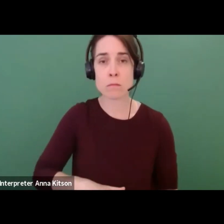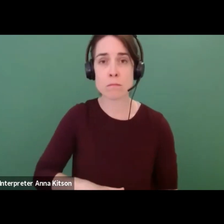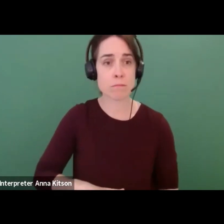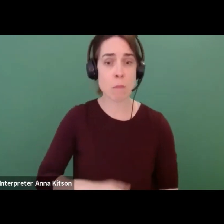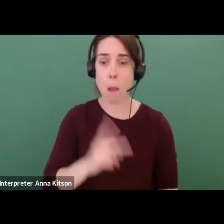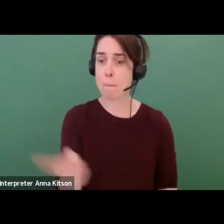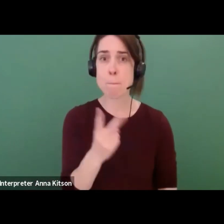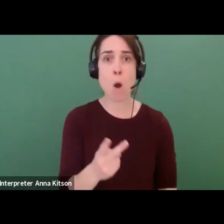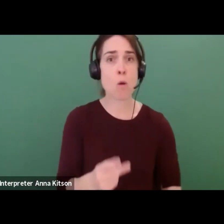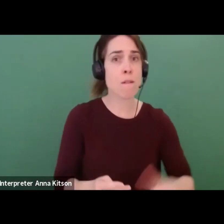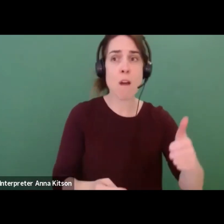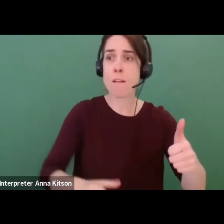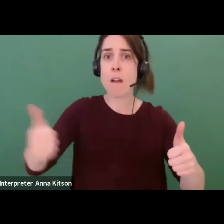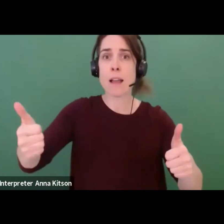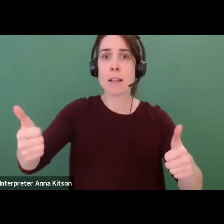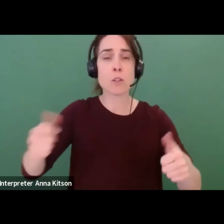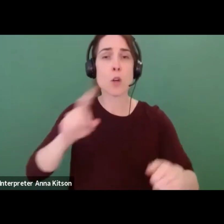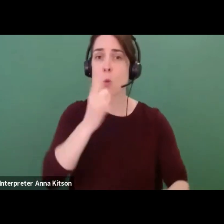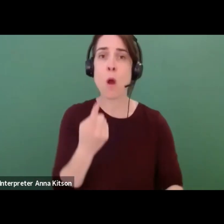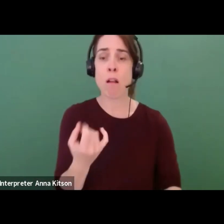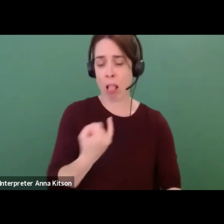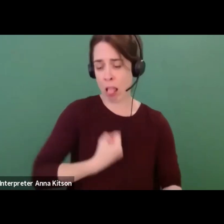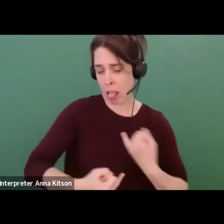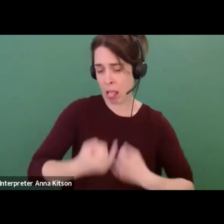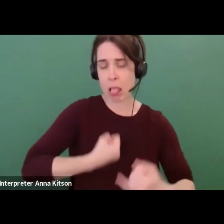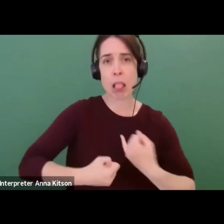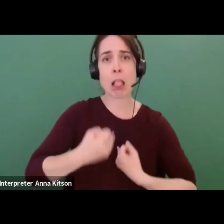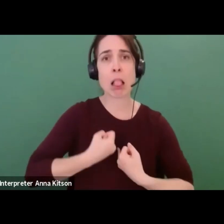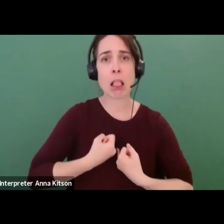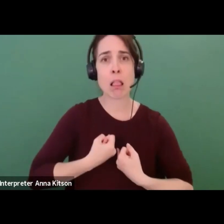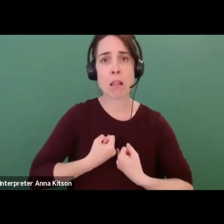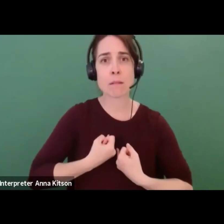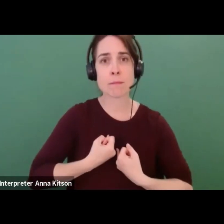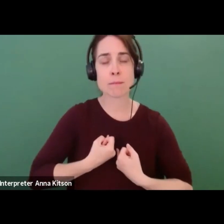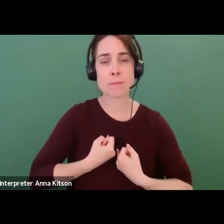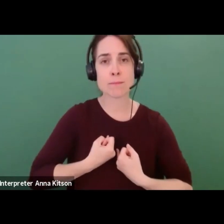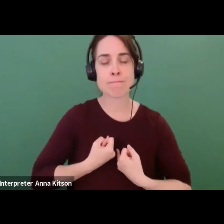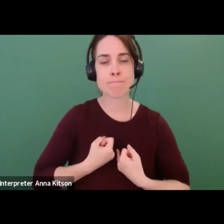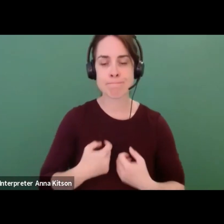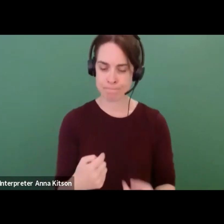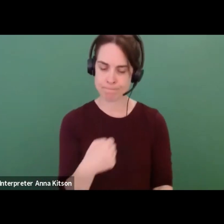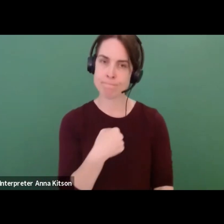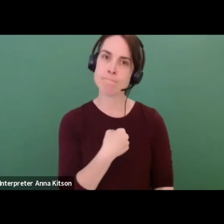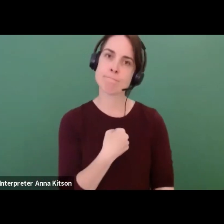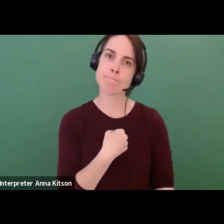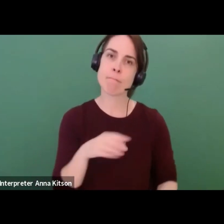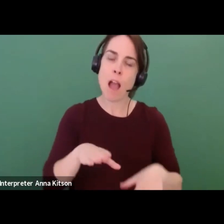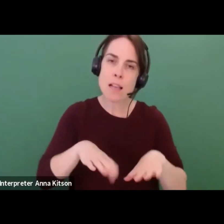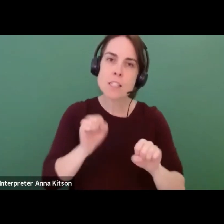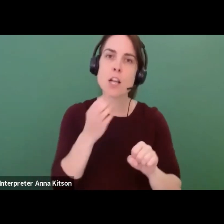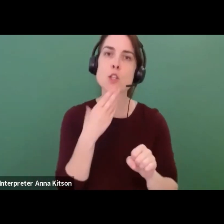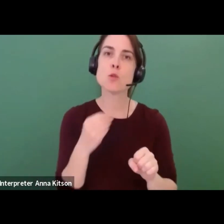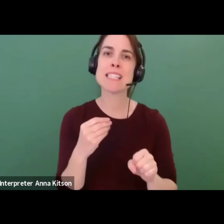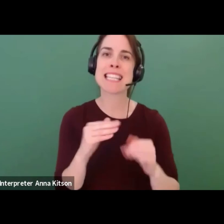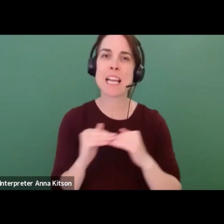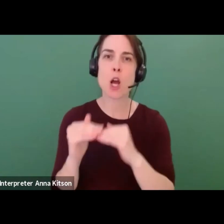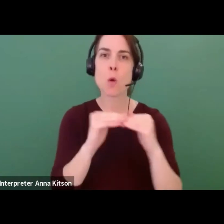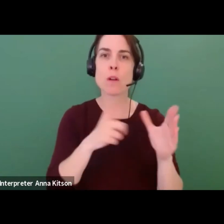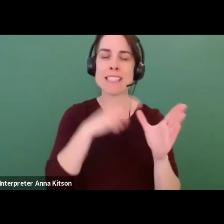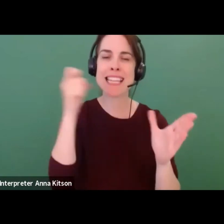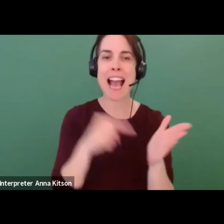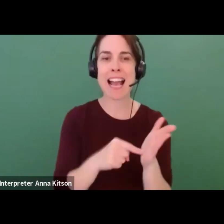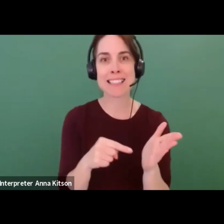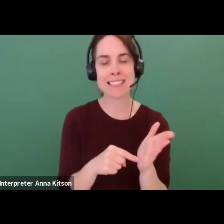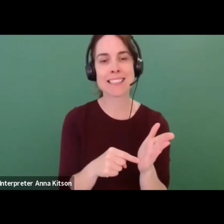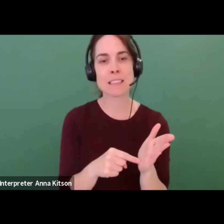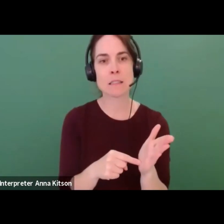when we don't fight it. I started using the Equality Act to challenge stuff. It was a Disability